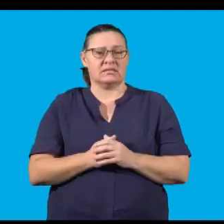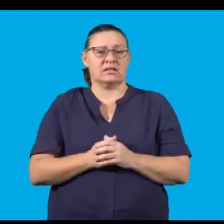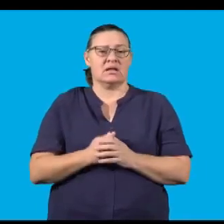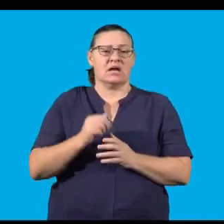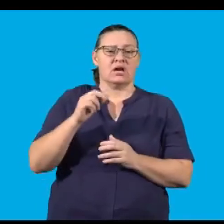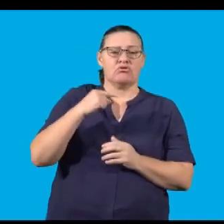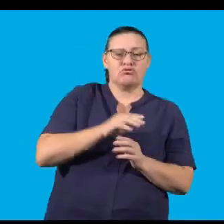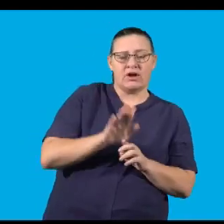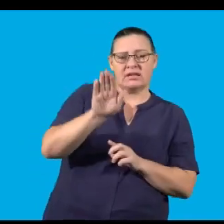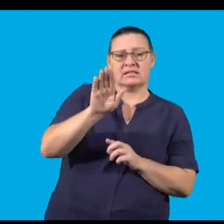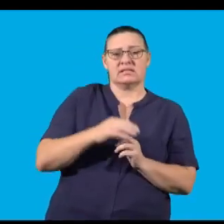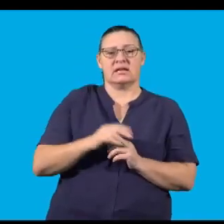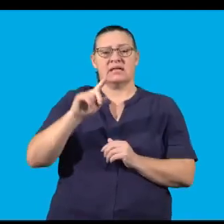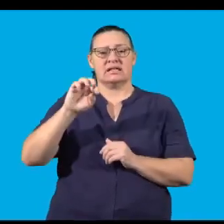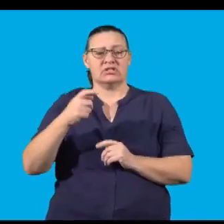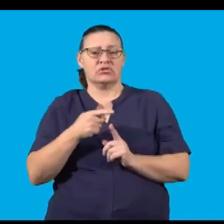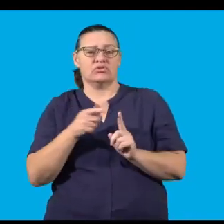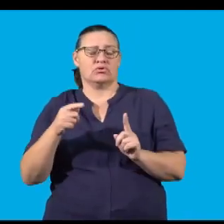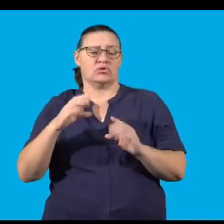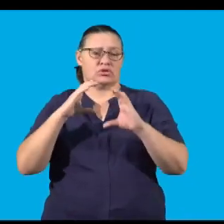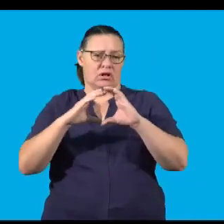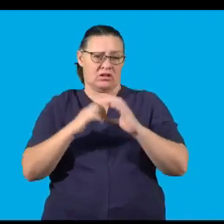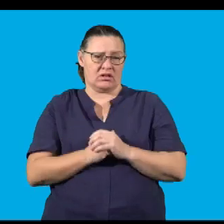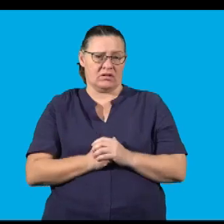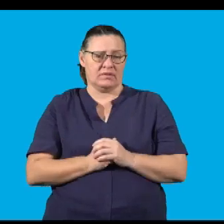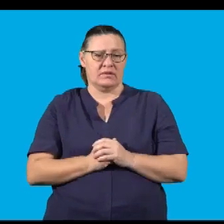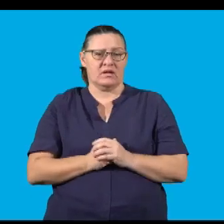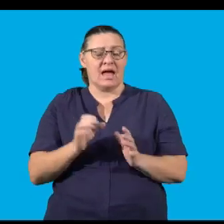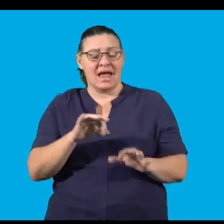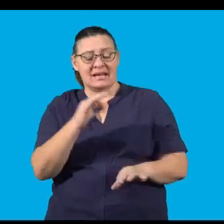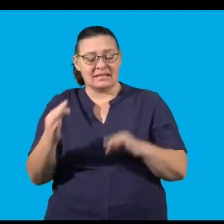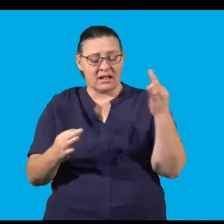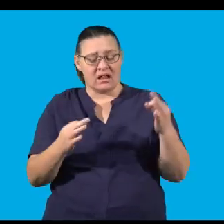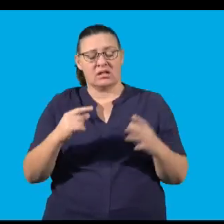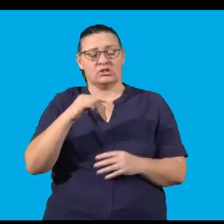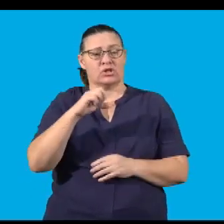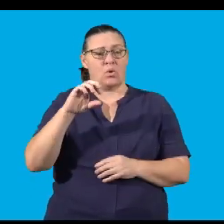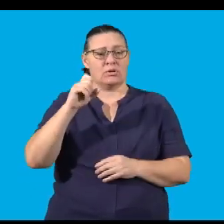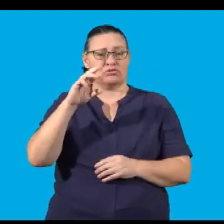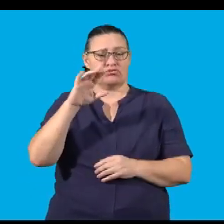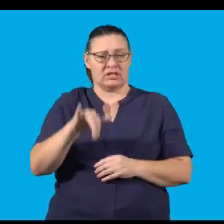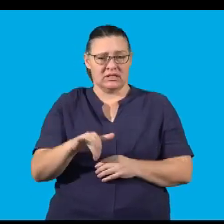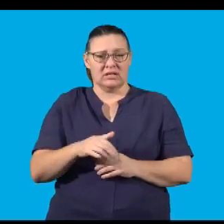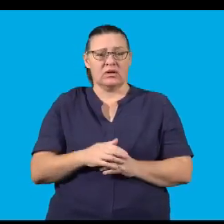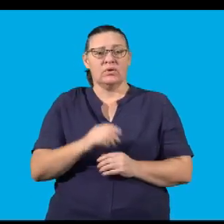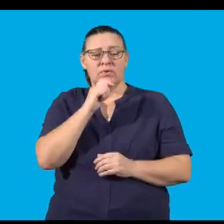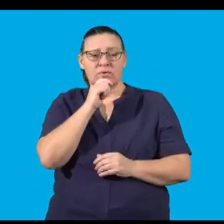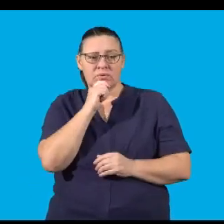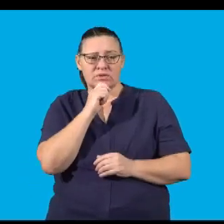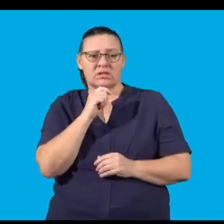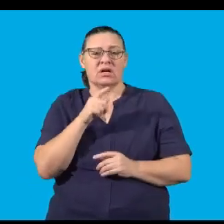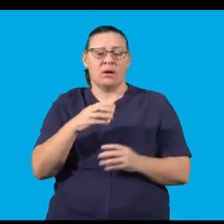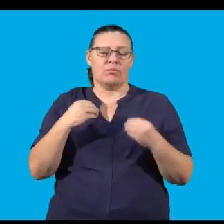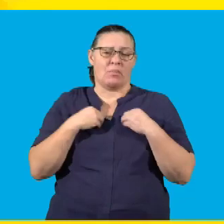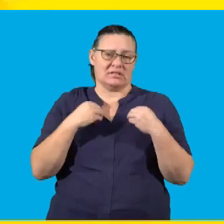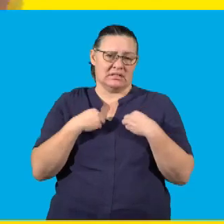gradients, tangents, and tangents to circles. Remember, often in analytical geometry, you are applying some of the Euclidean